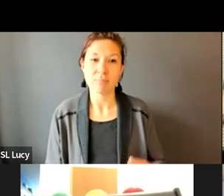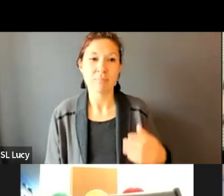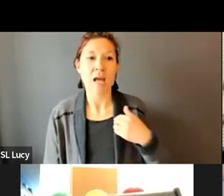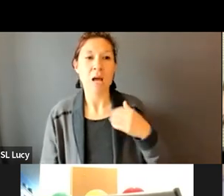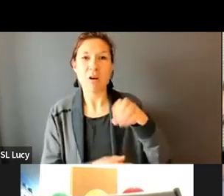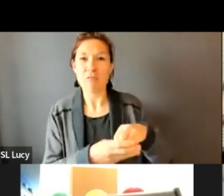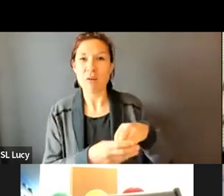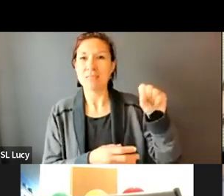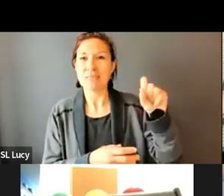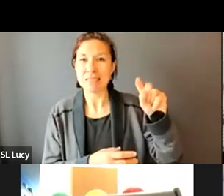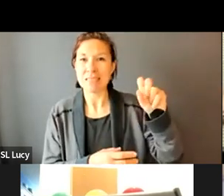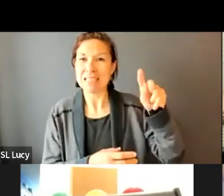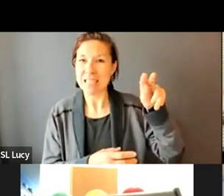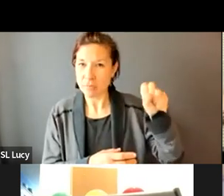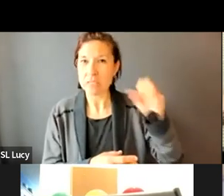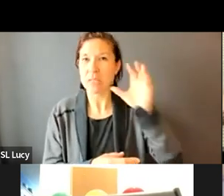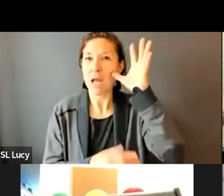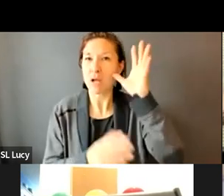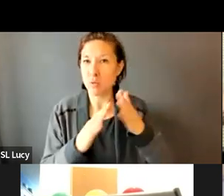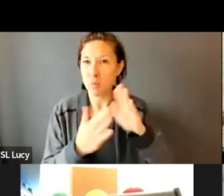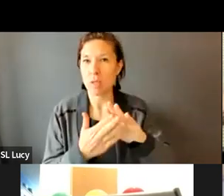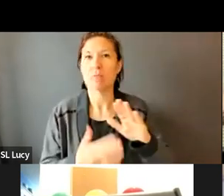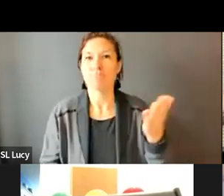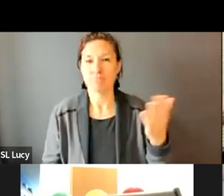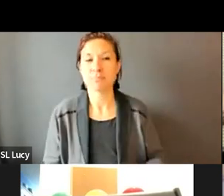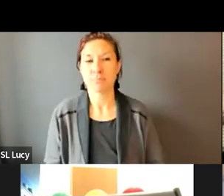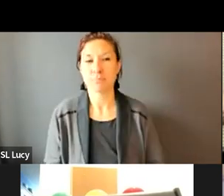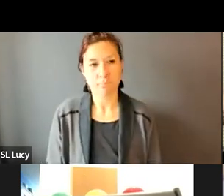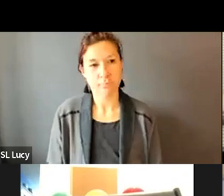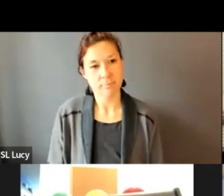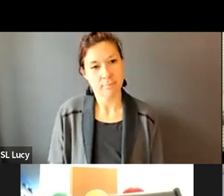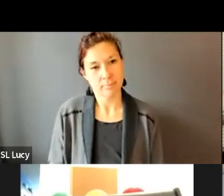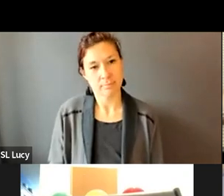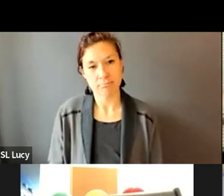I belong to the parents community of San Stephens